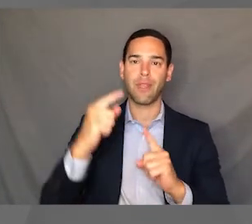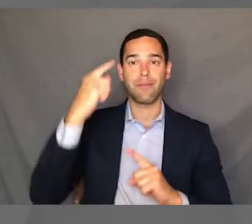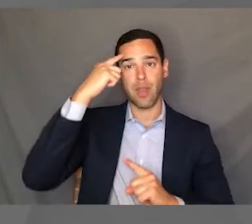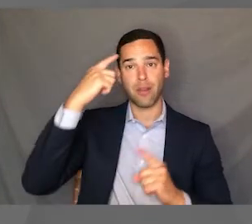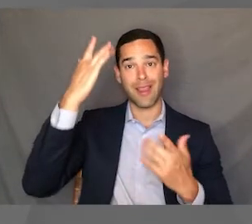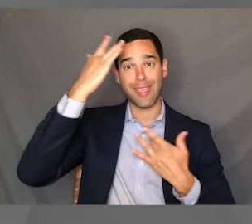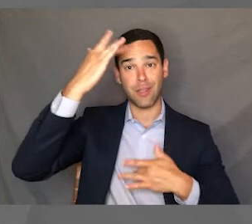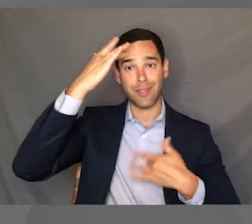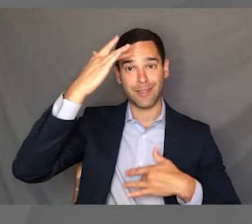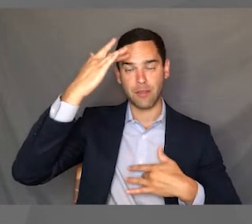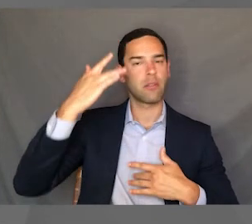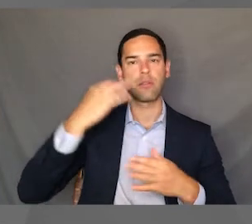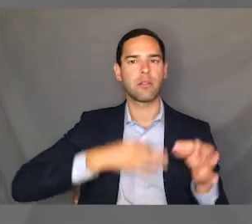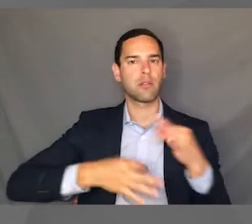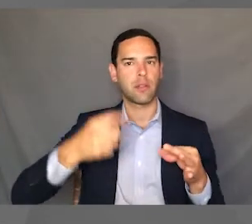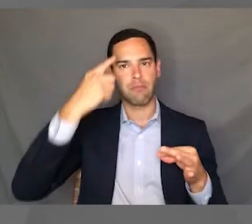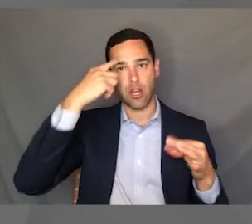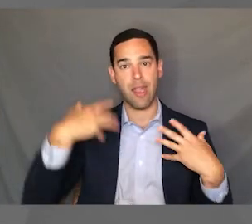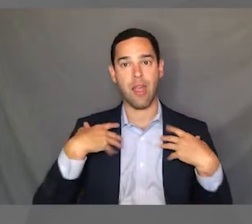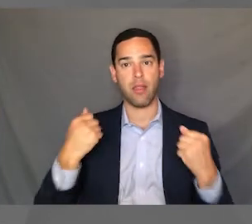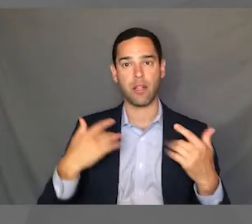and you could say a mental health concern.